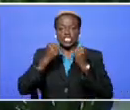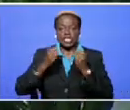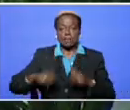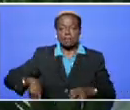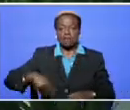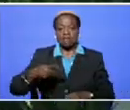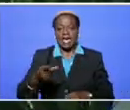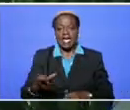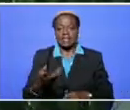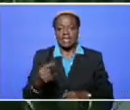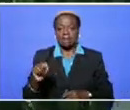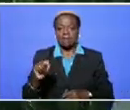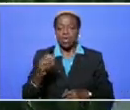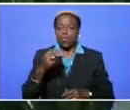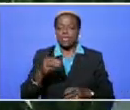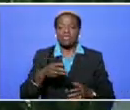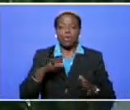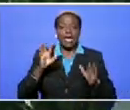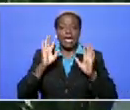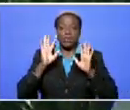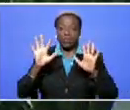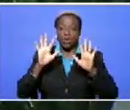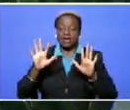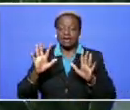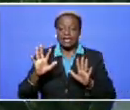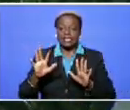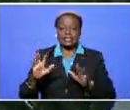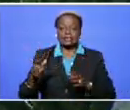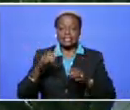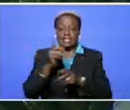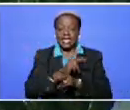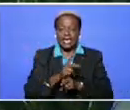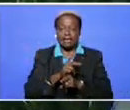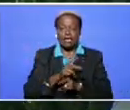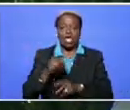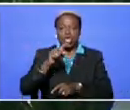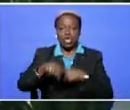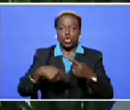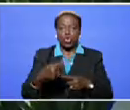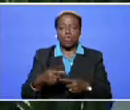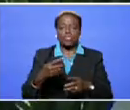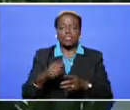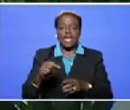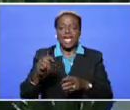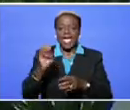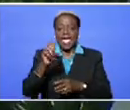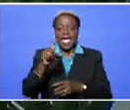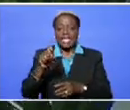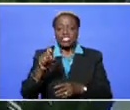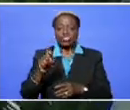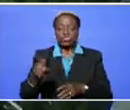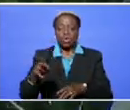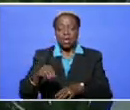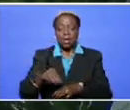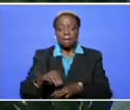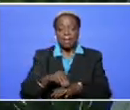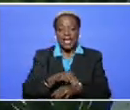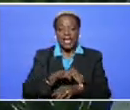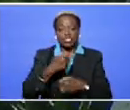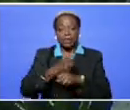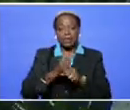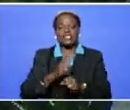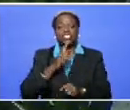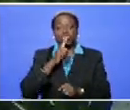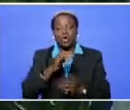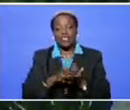exceptional care. You go the extra mile to ensure that they are well taken care of each and